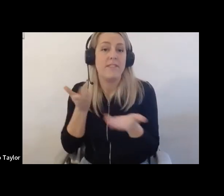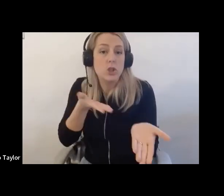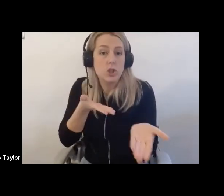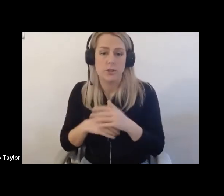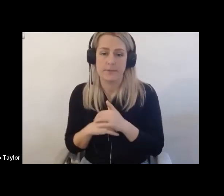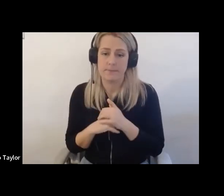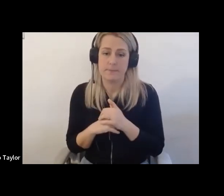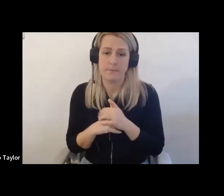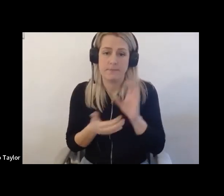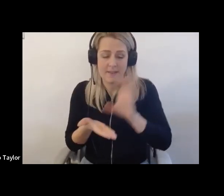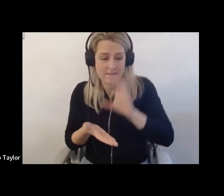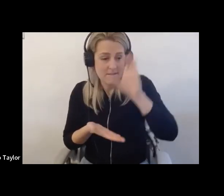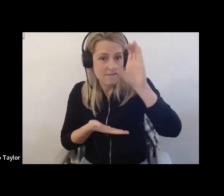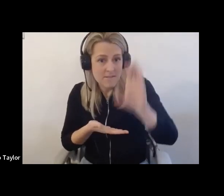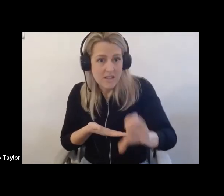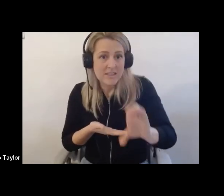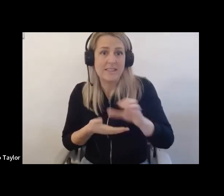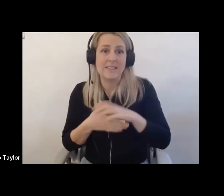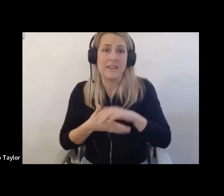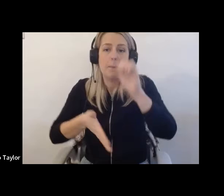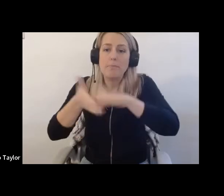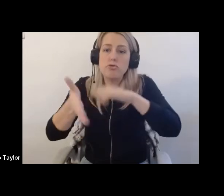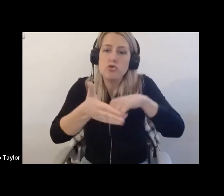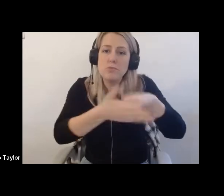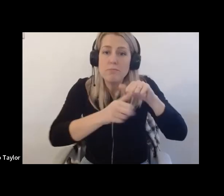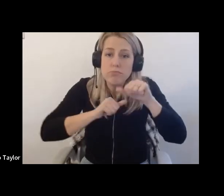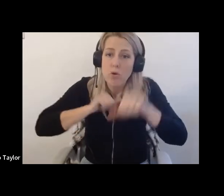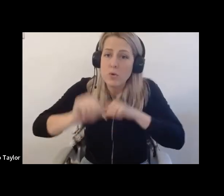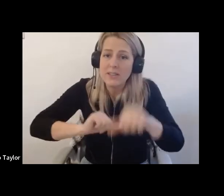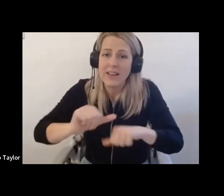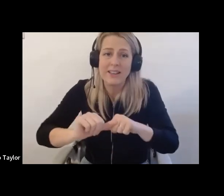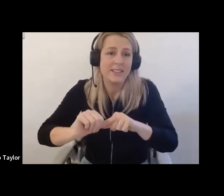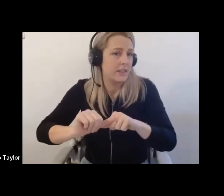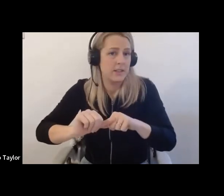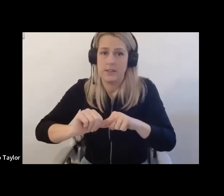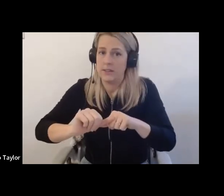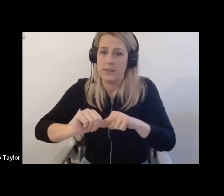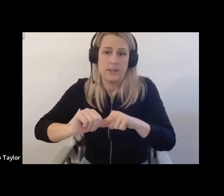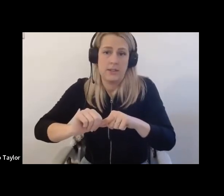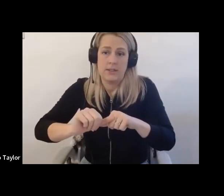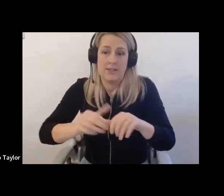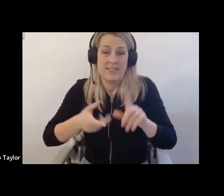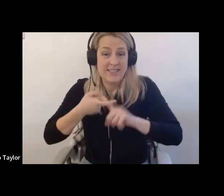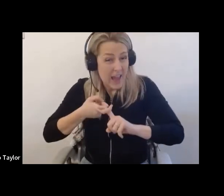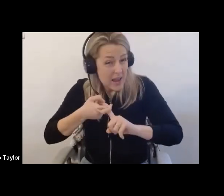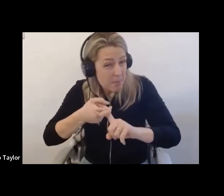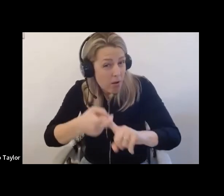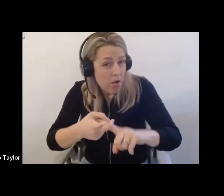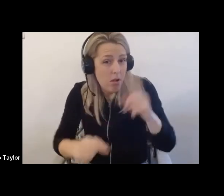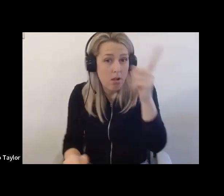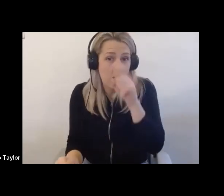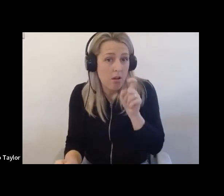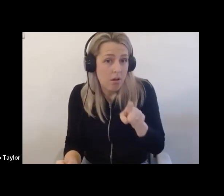Funding mechanisms and procurement processes can make or break the sustainability and the